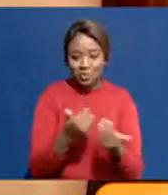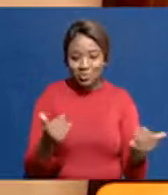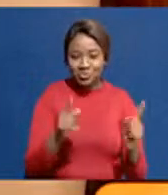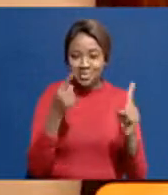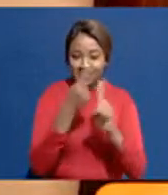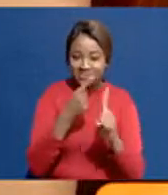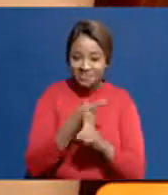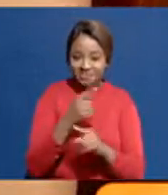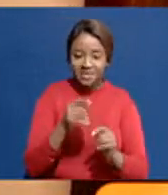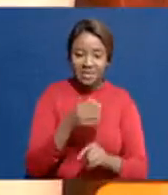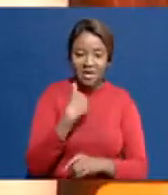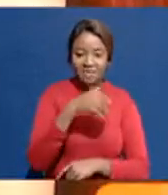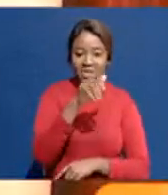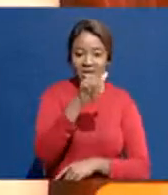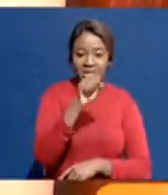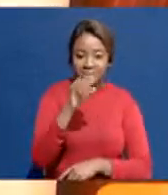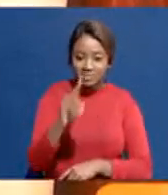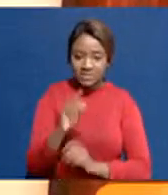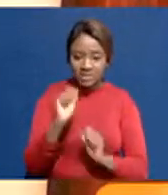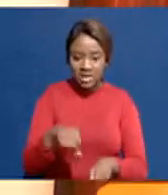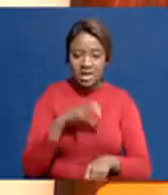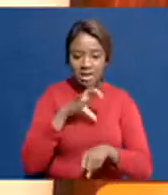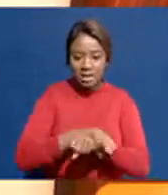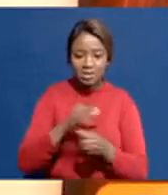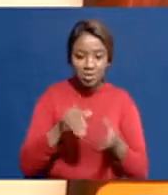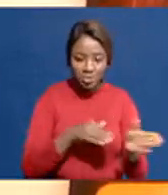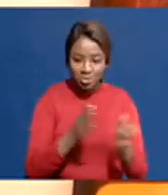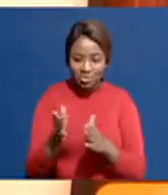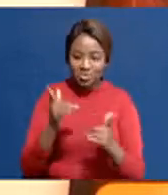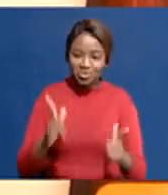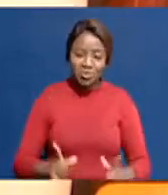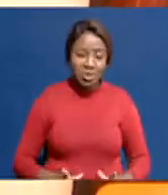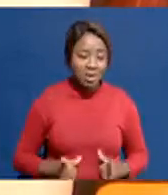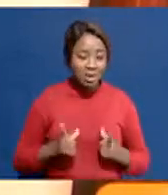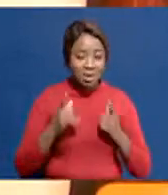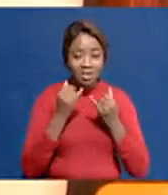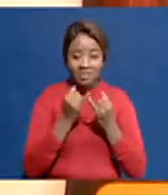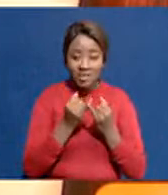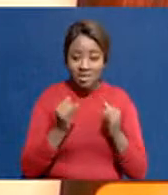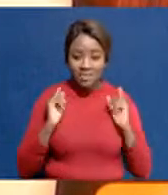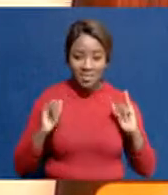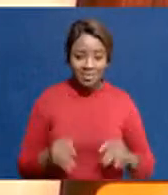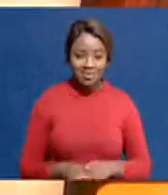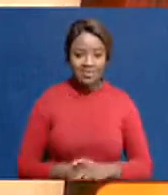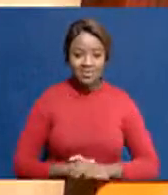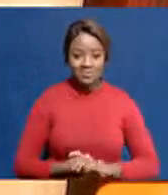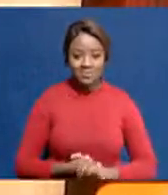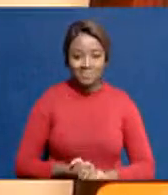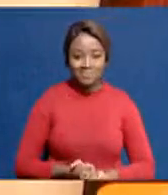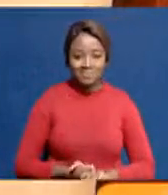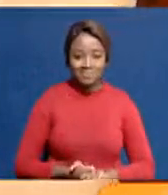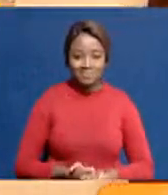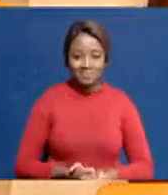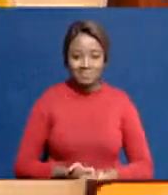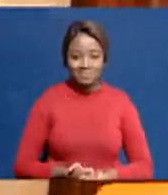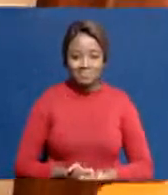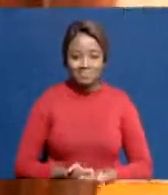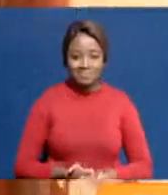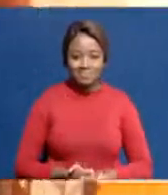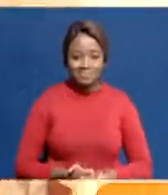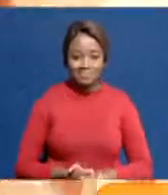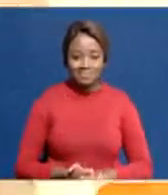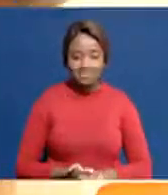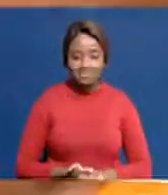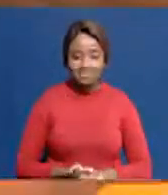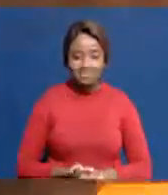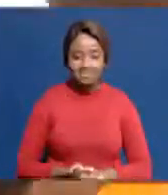ASD are given an opportunity to live to their full potential. Victoria Rubadiri,